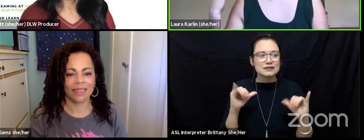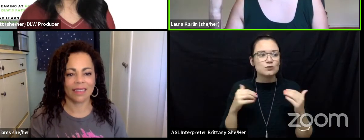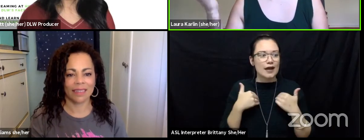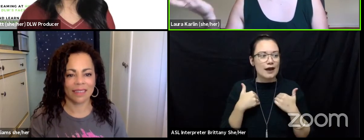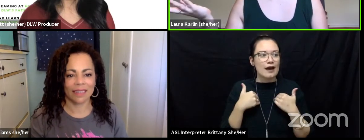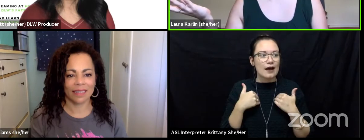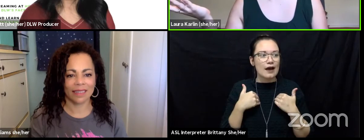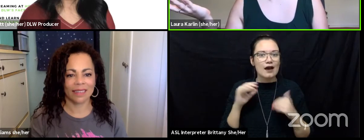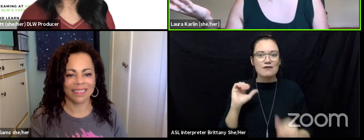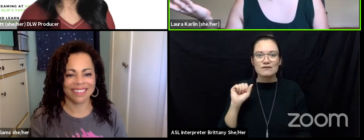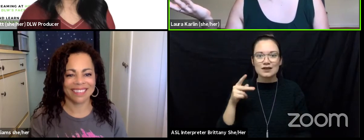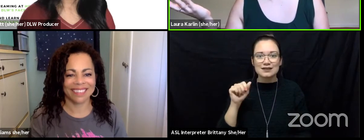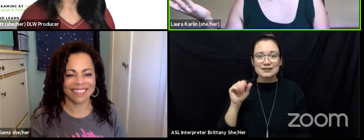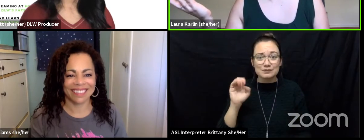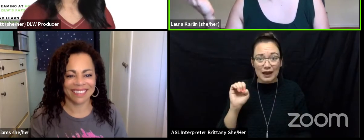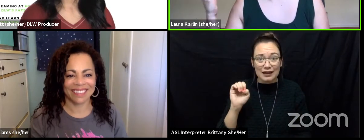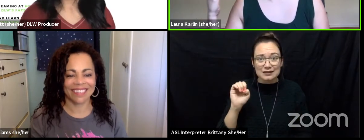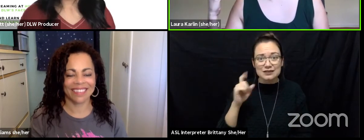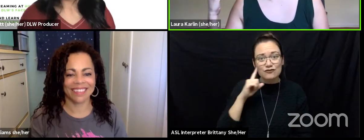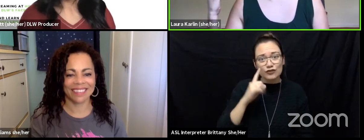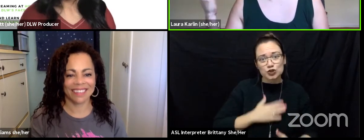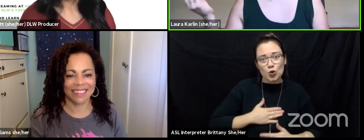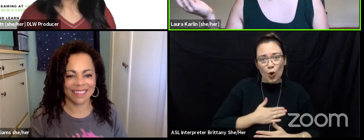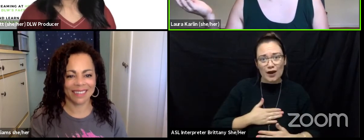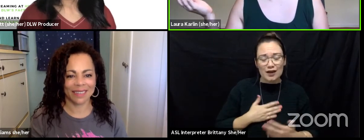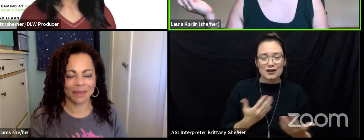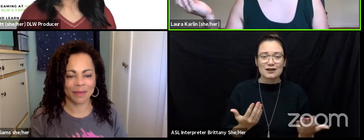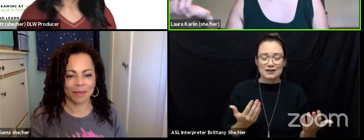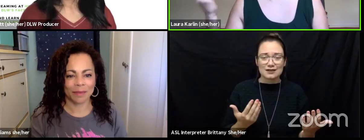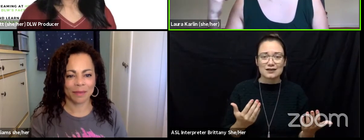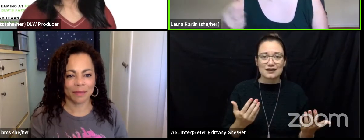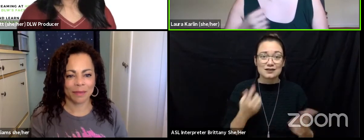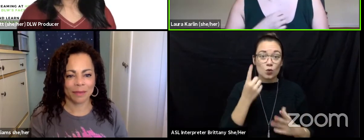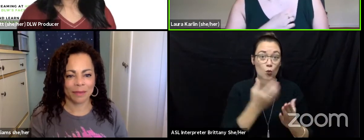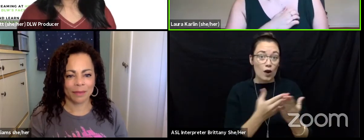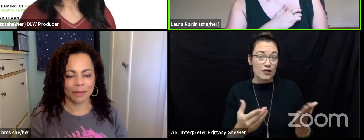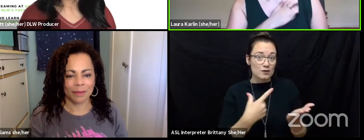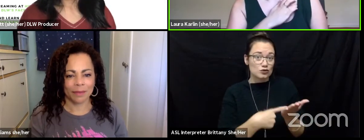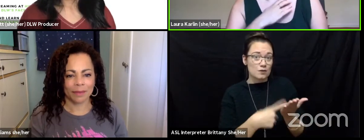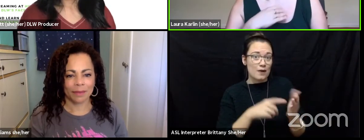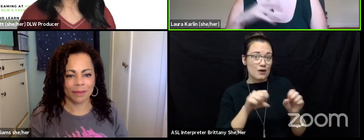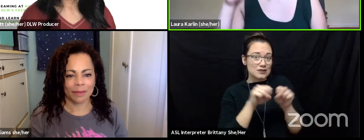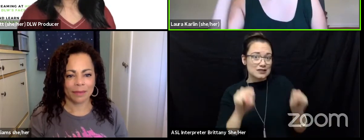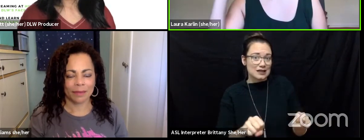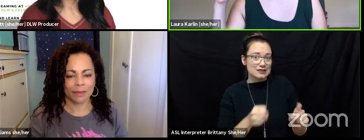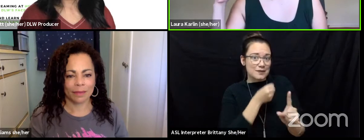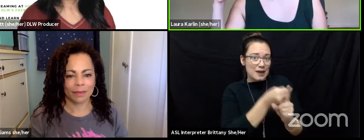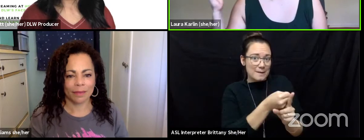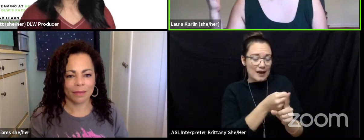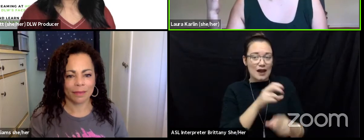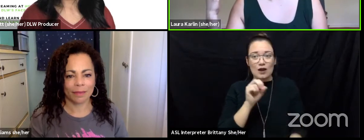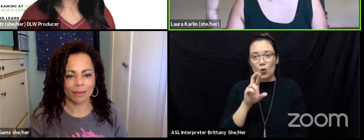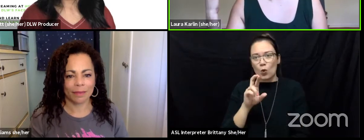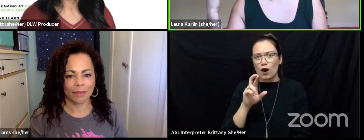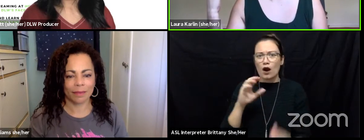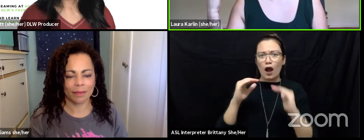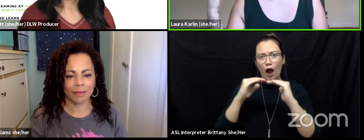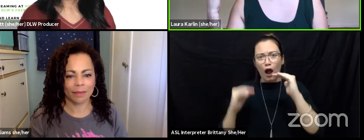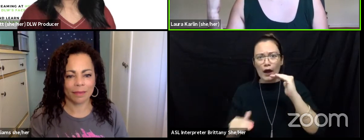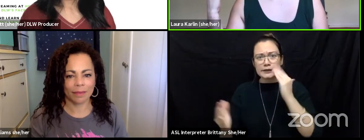that there is space for joy. I think that one of the things when we talk about systems impacted or, you know, or under-resourced, you